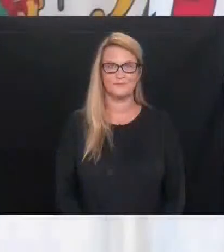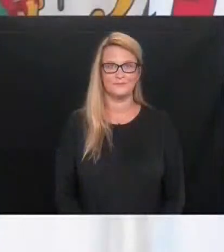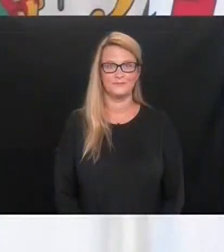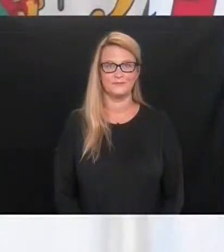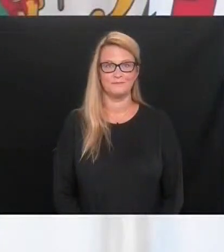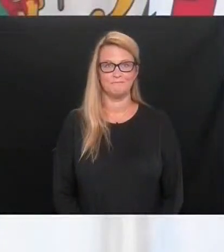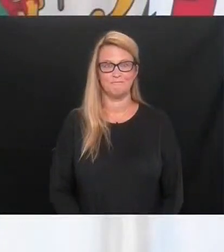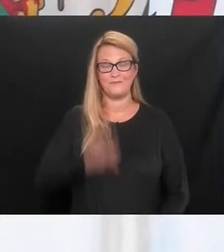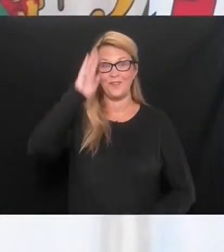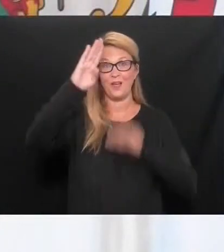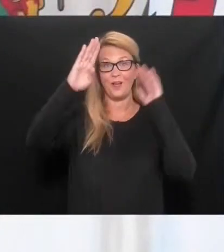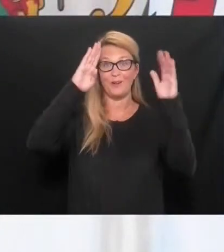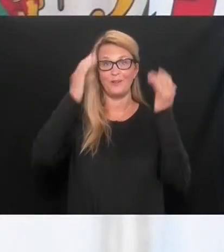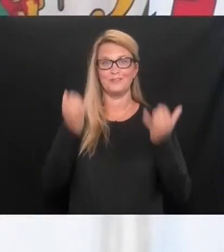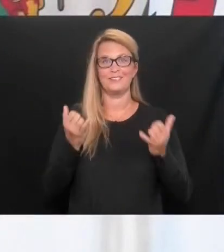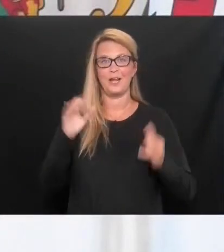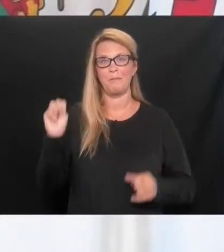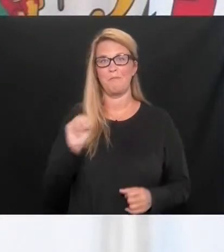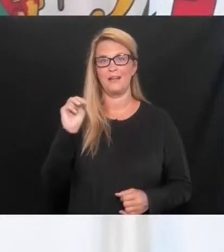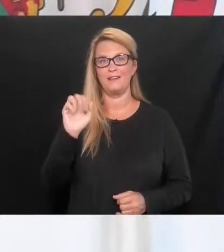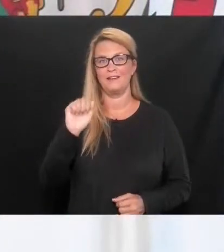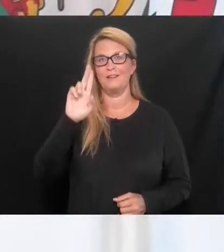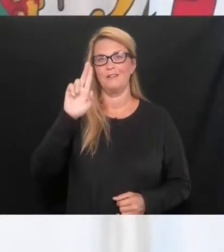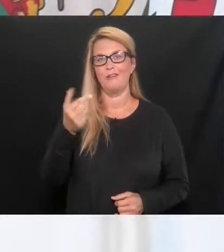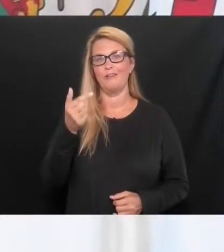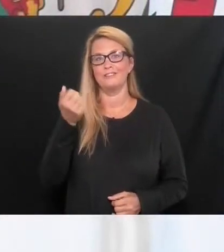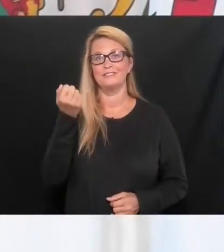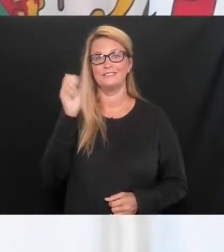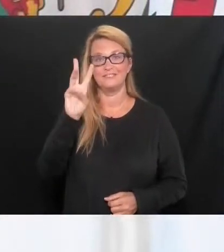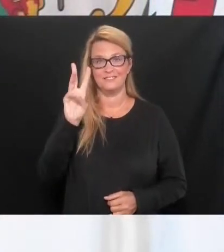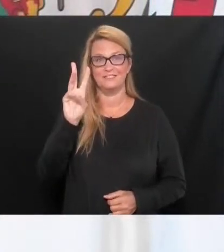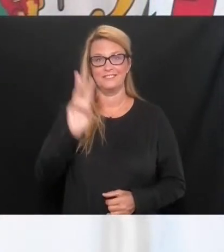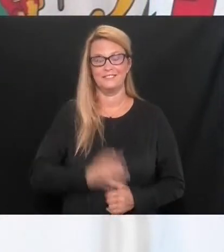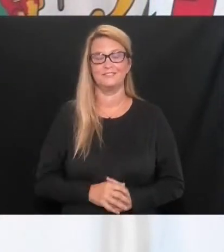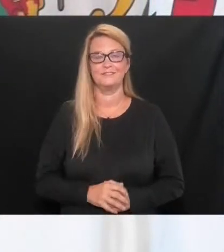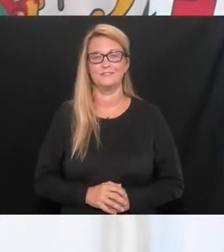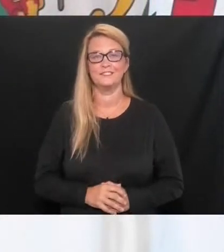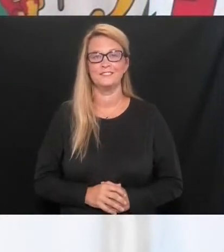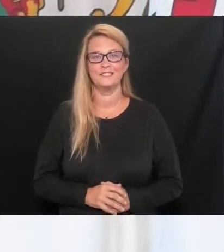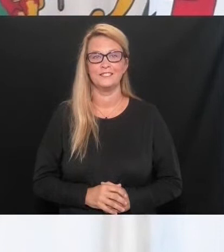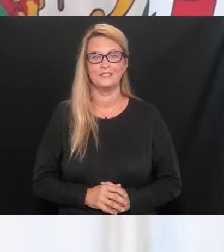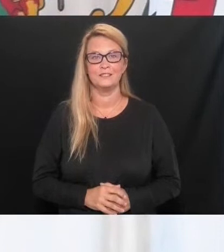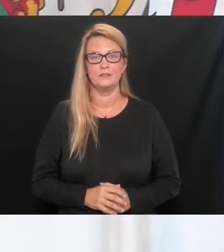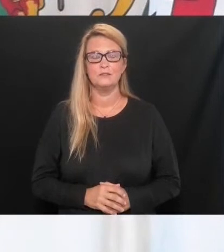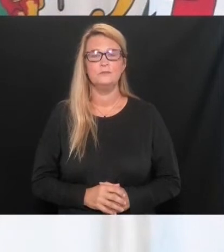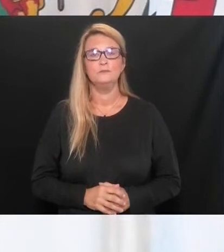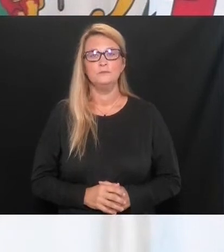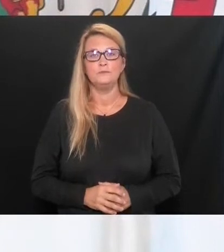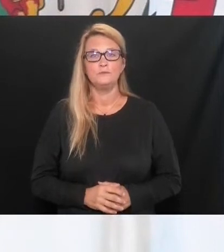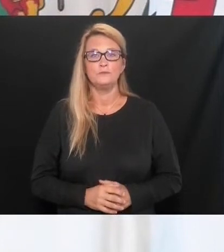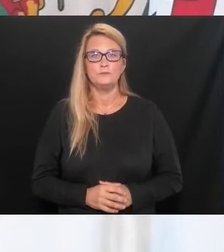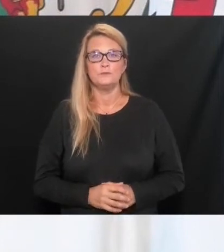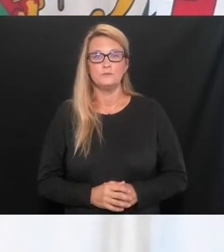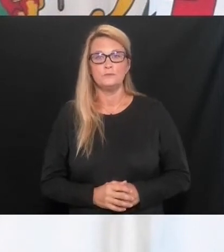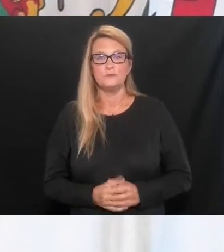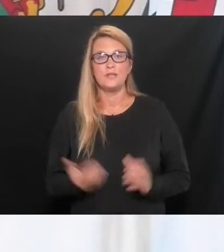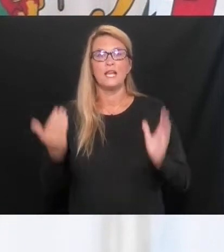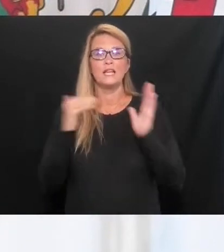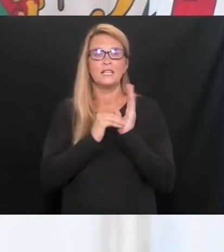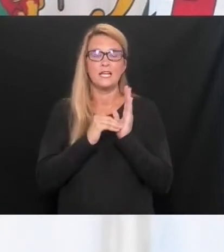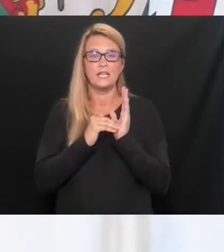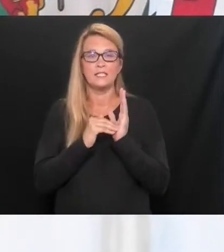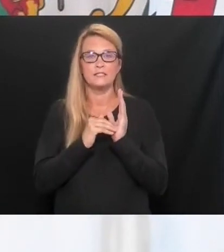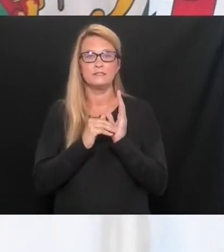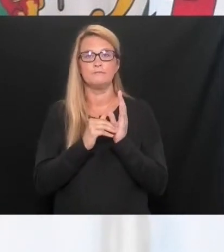Hello, everyone. It's Monday, August the 16th. Again, I offer up, for people to have